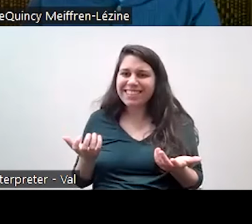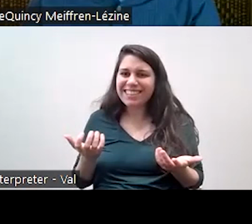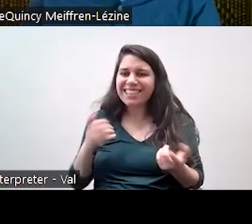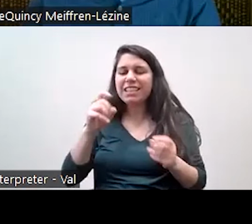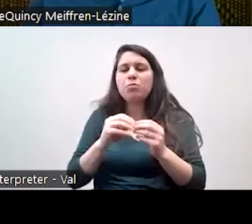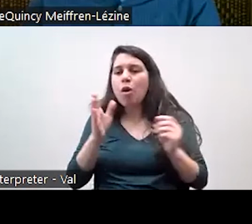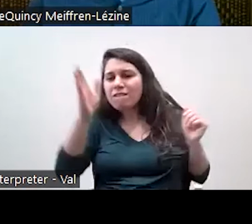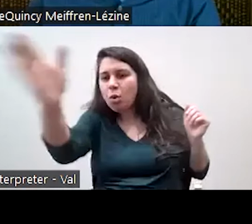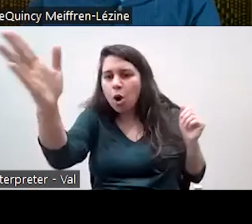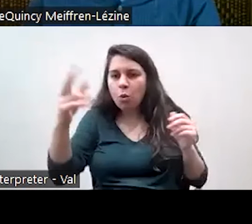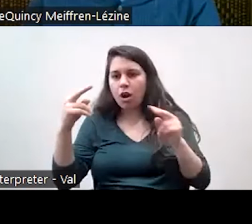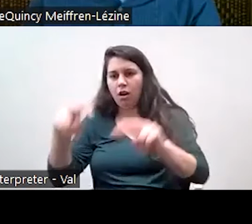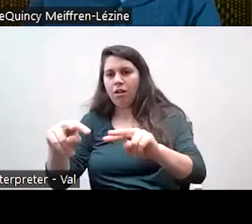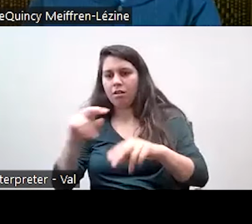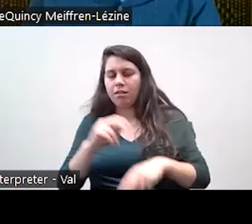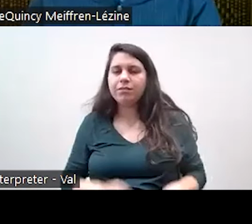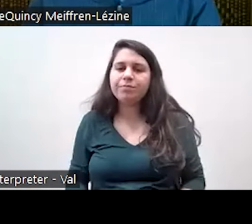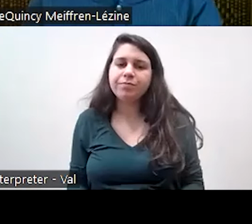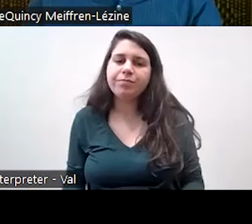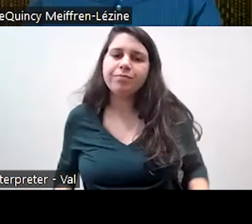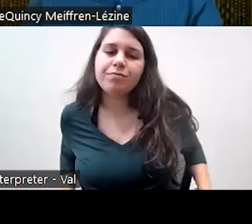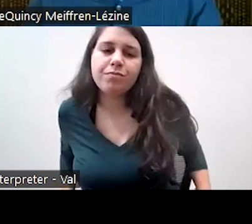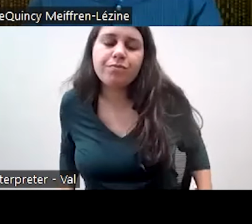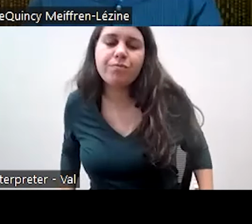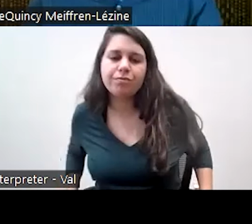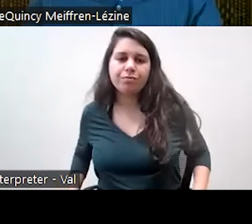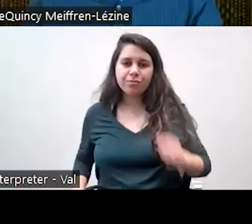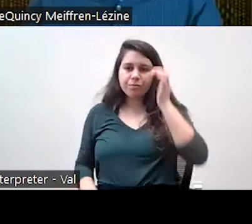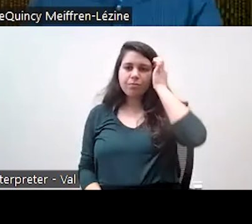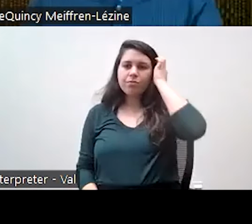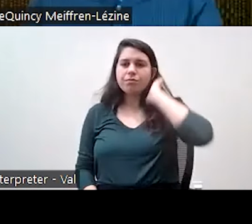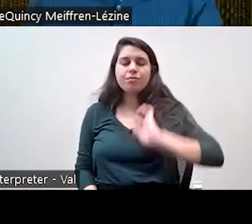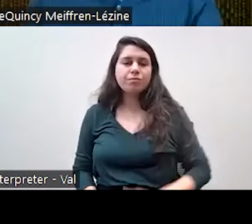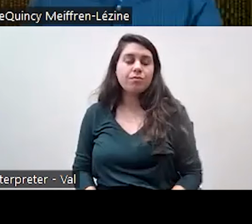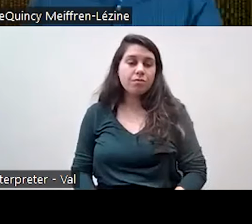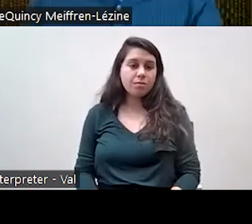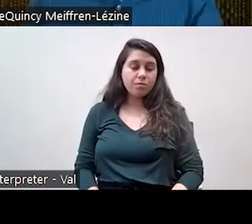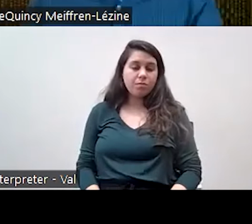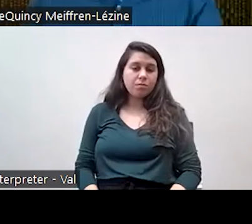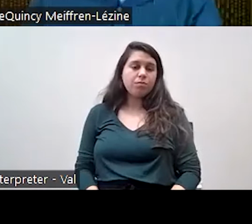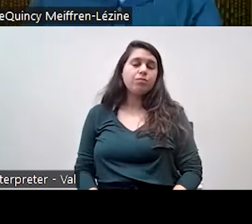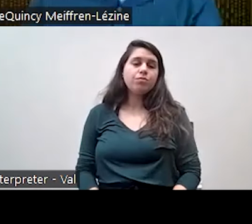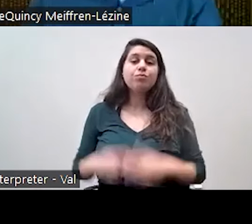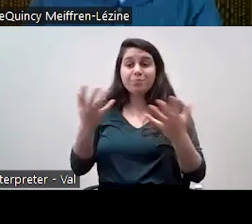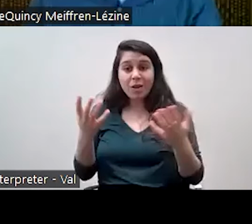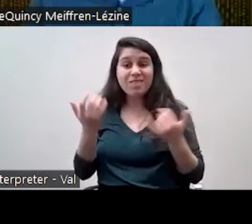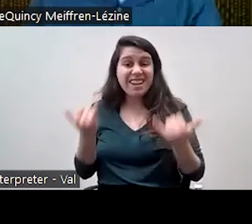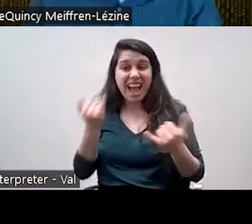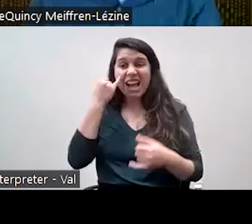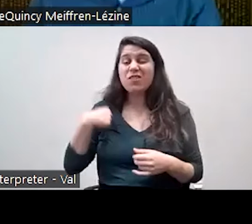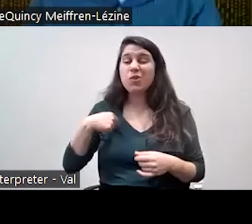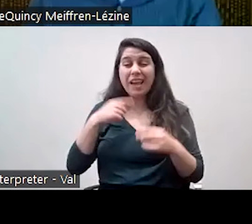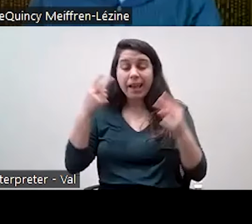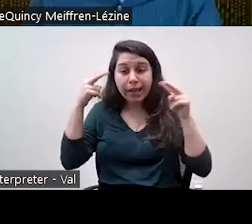forward momentum. What happens then when we're focusing just on risk? You have